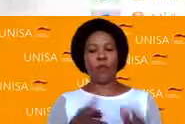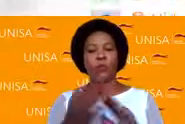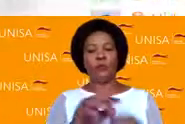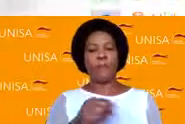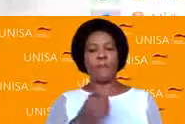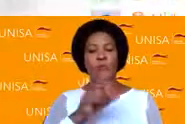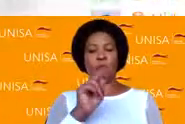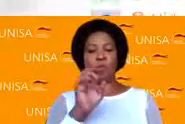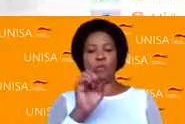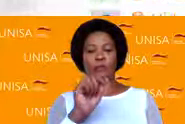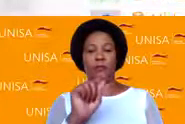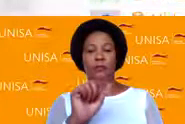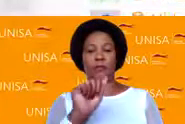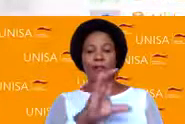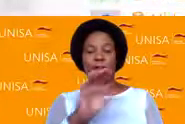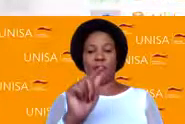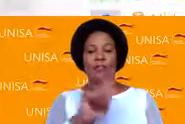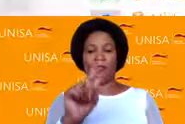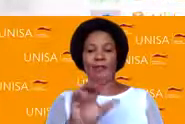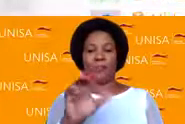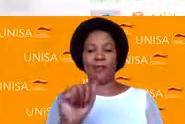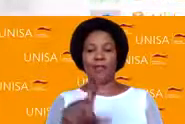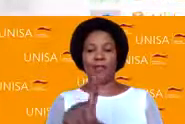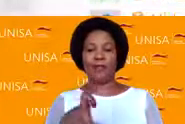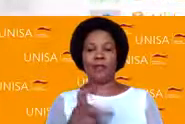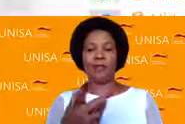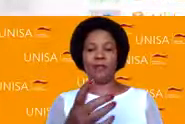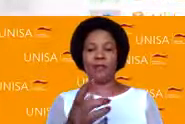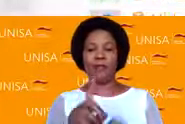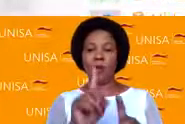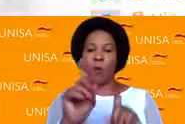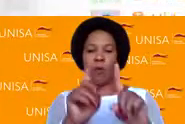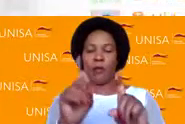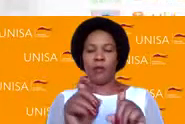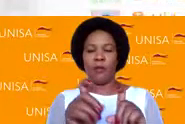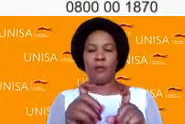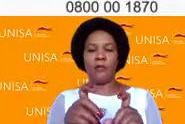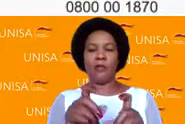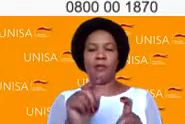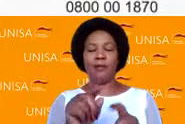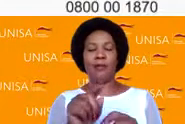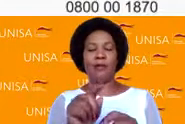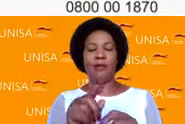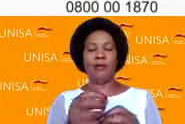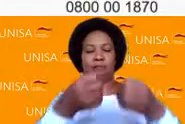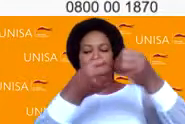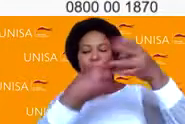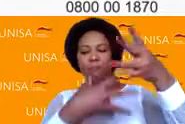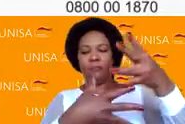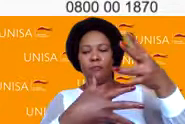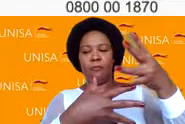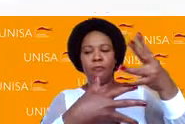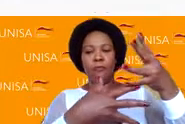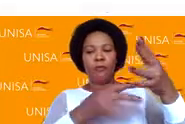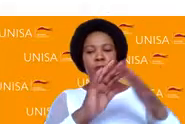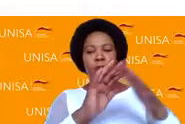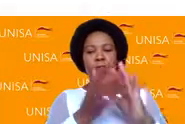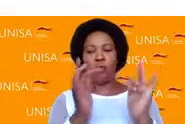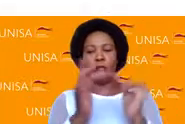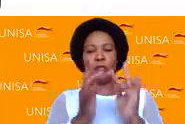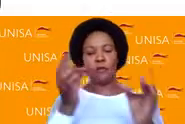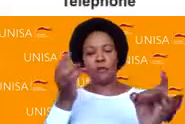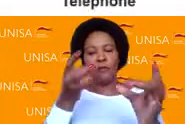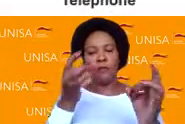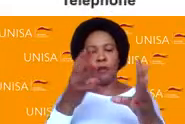myunisa.ac.za and then you can click on inquiries, and this will actually list all the contact information for